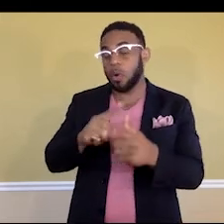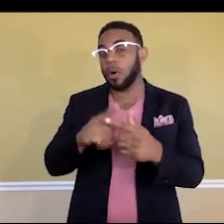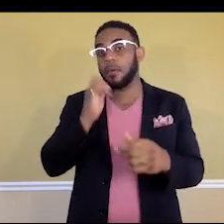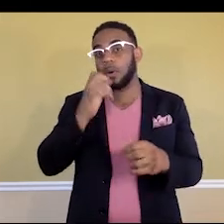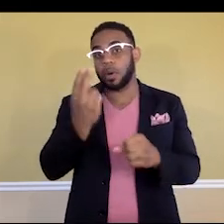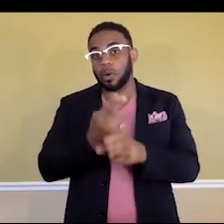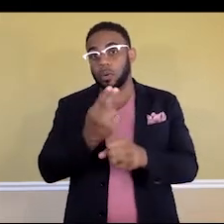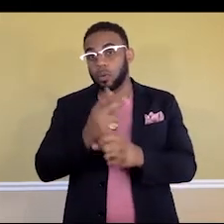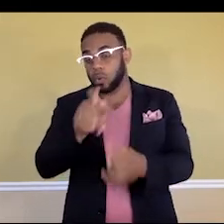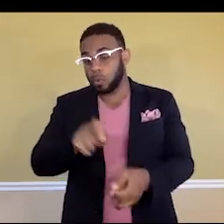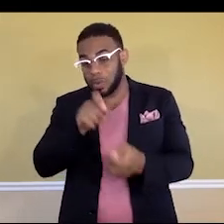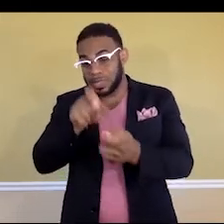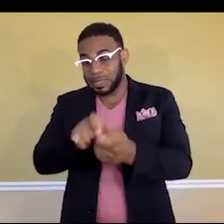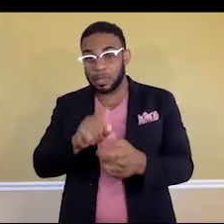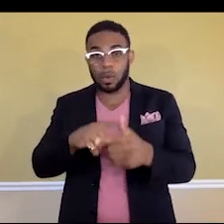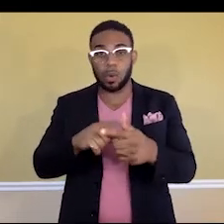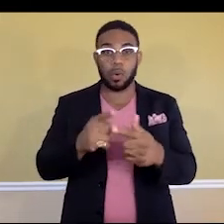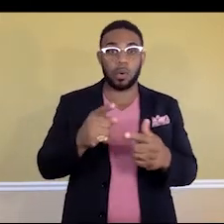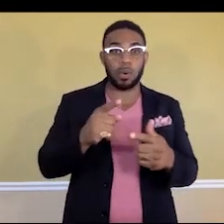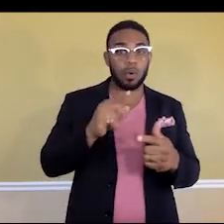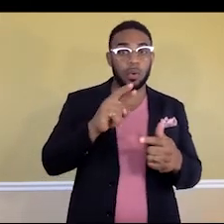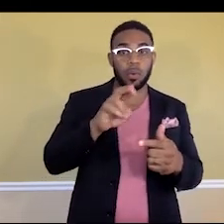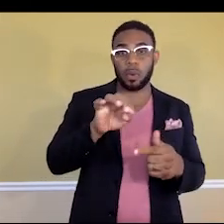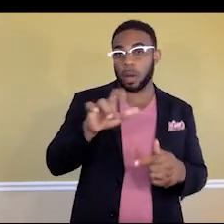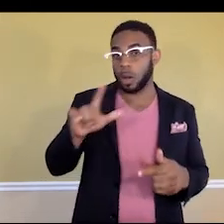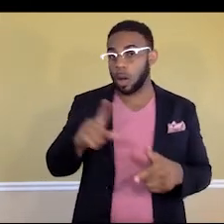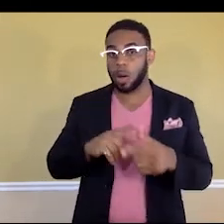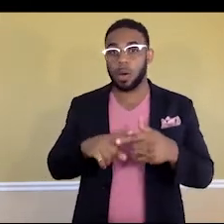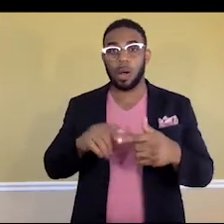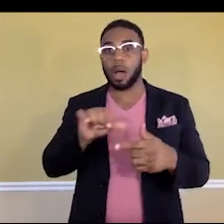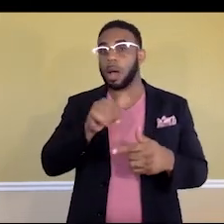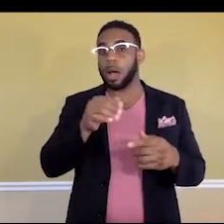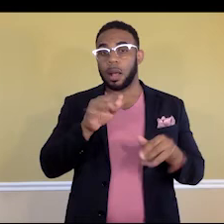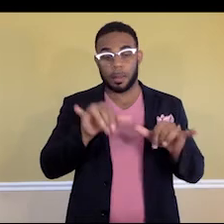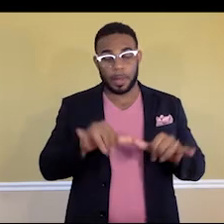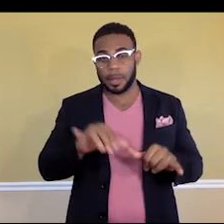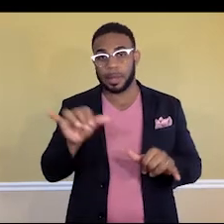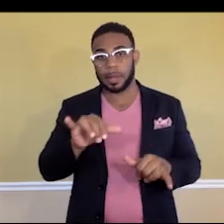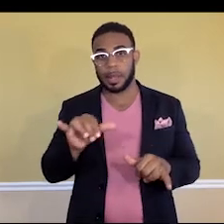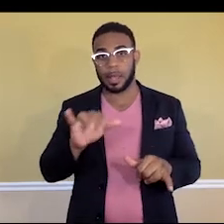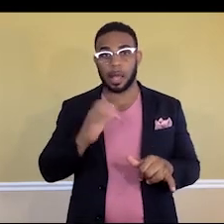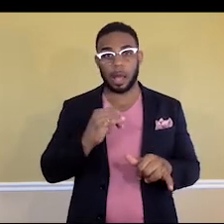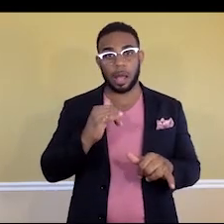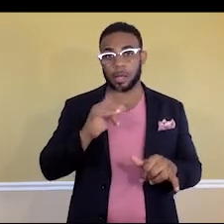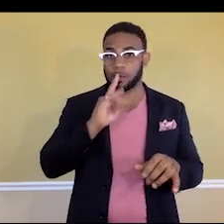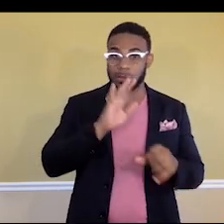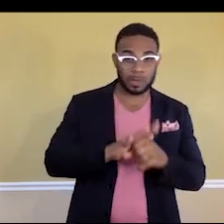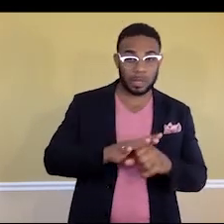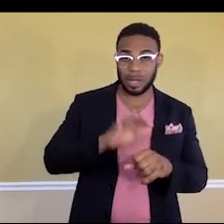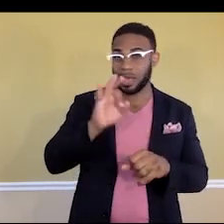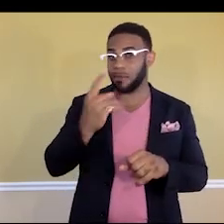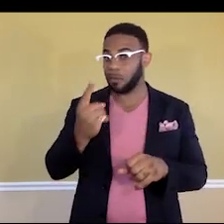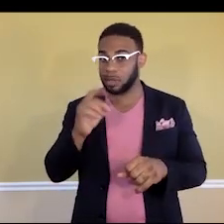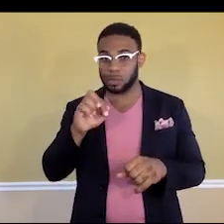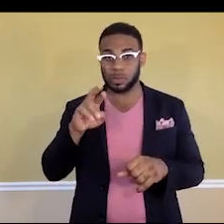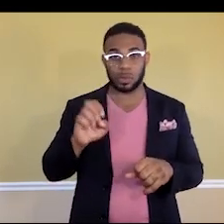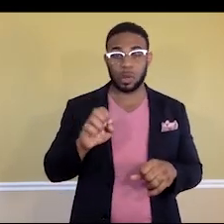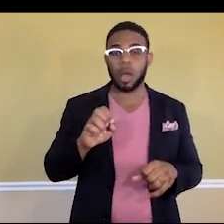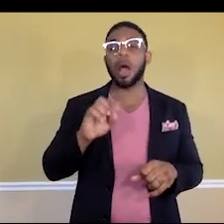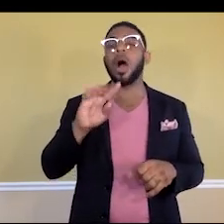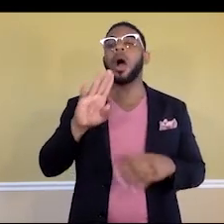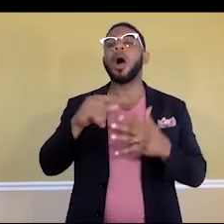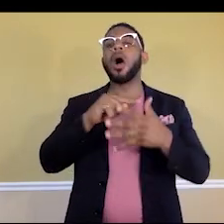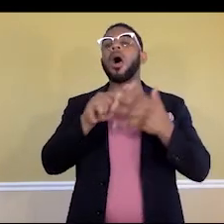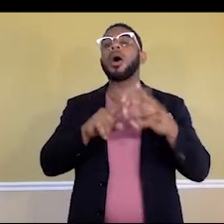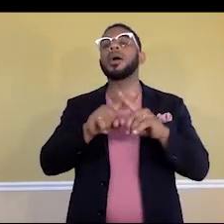if I'm going to use precision or recall or other metrics like R squared or F1 score. All of